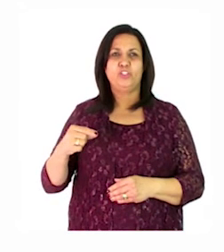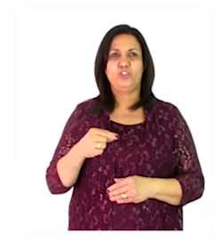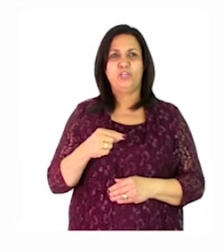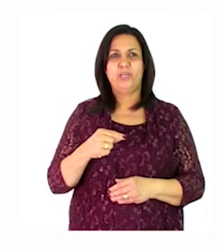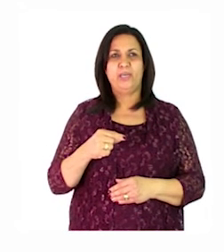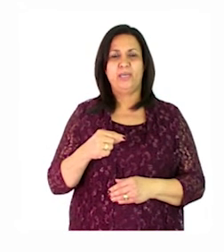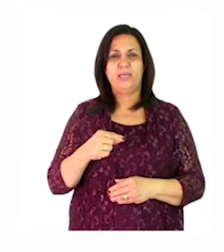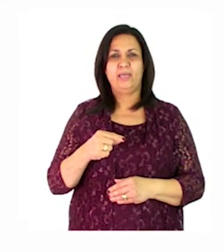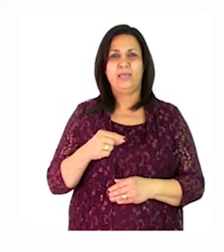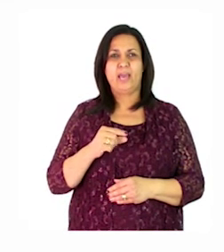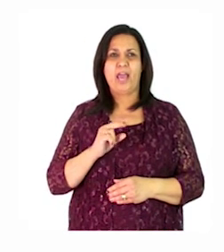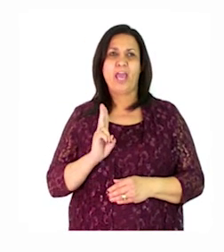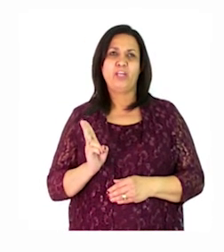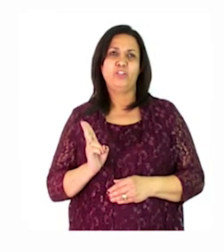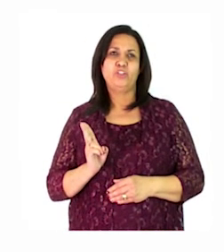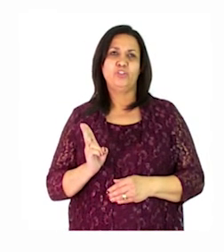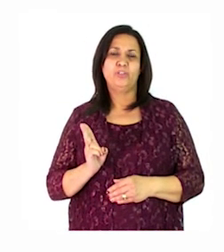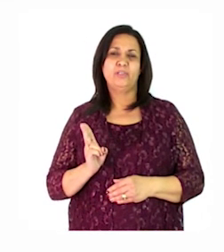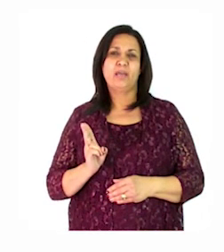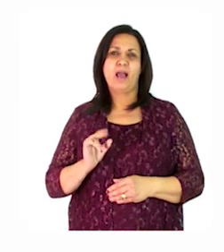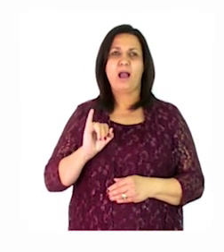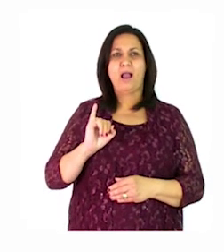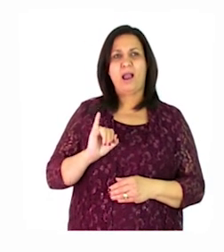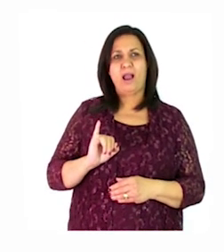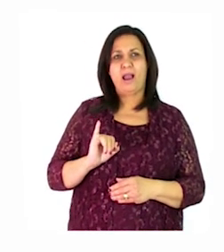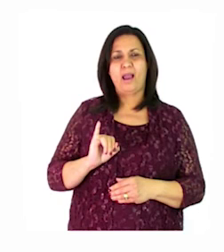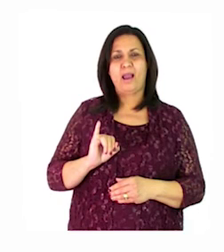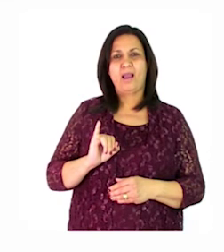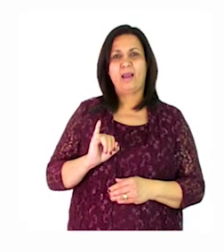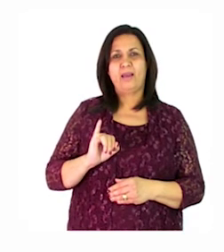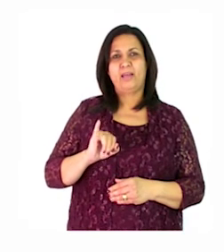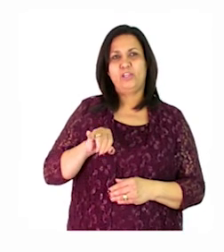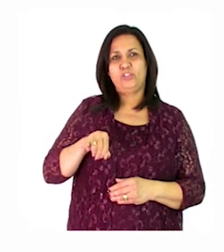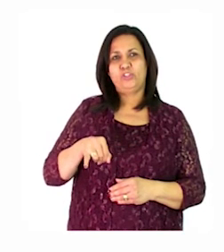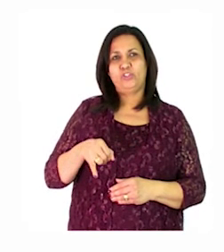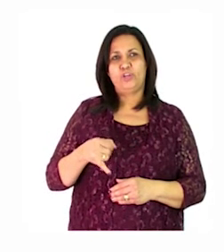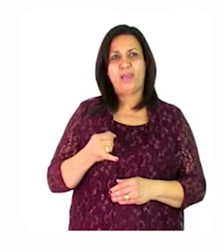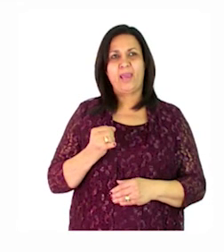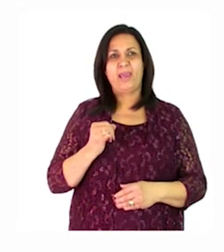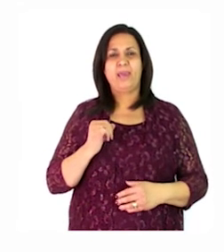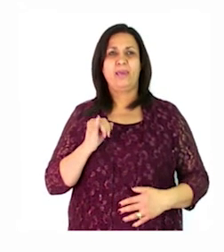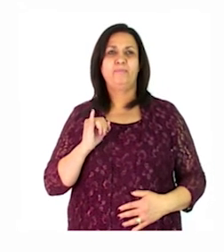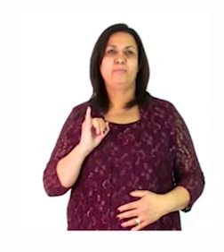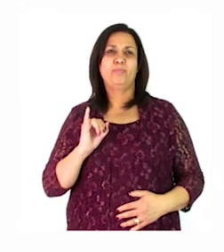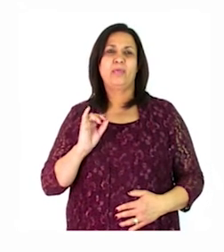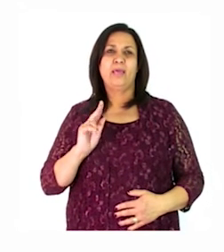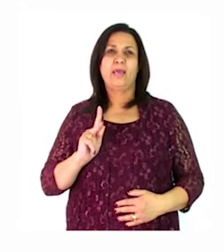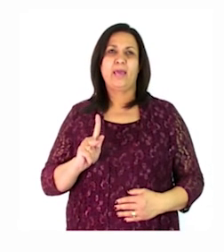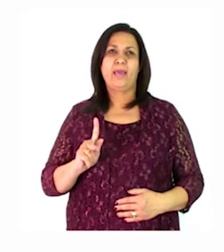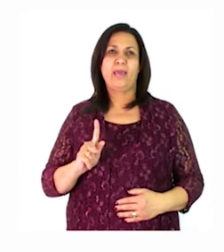G, H, I, J,